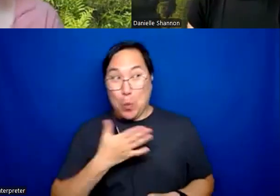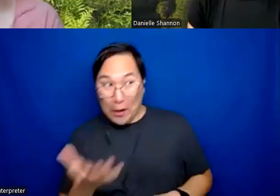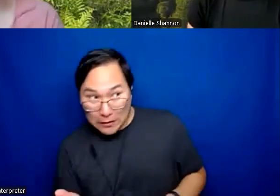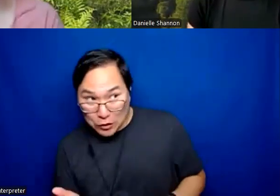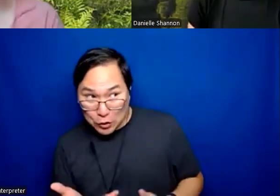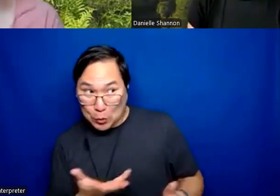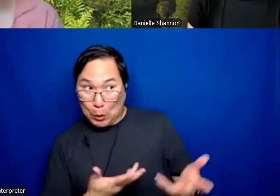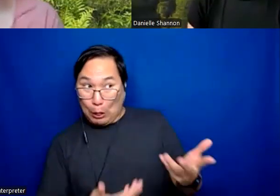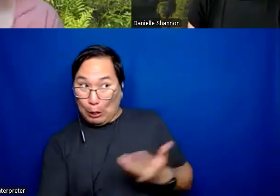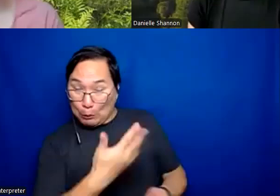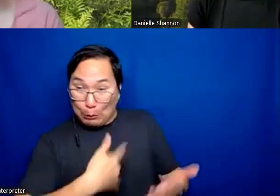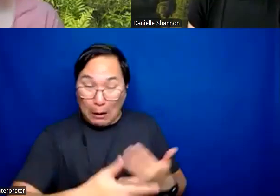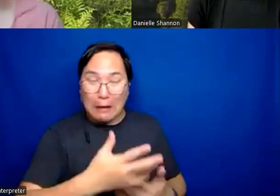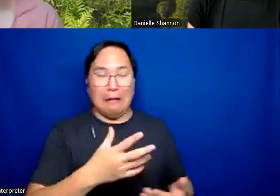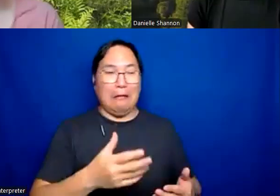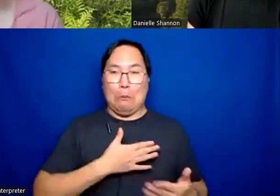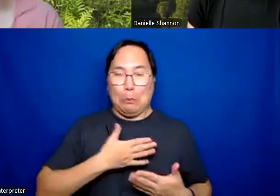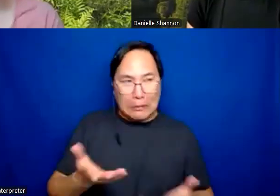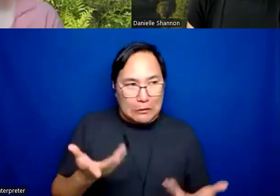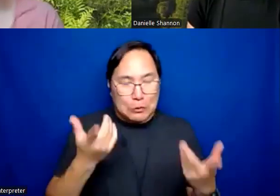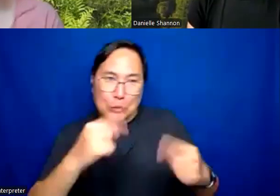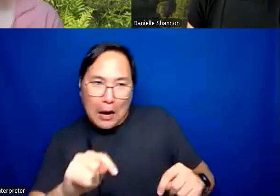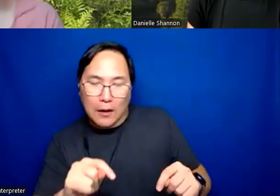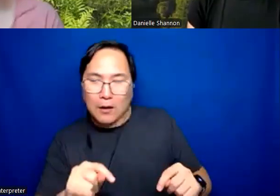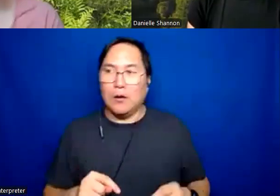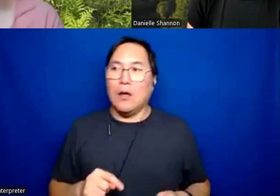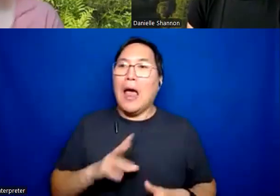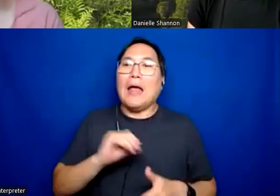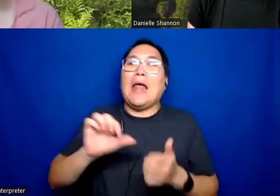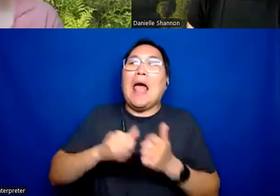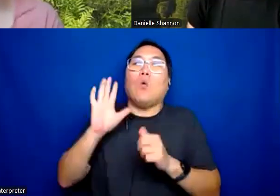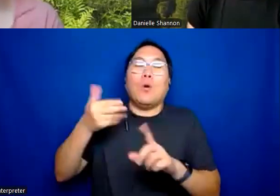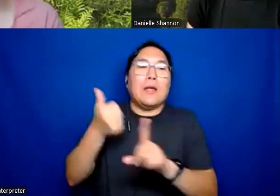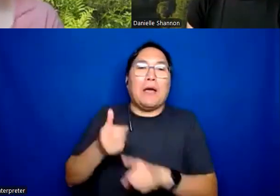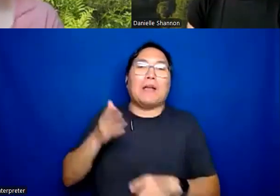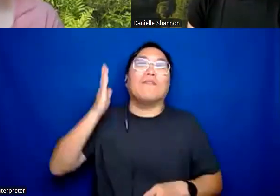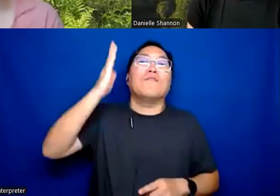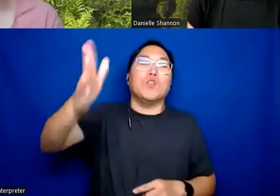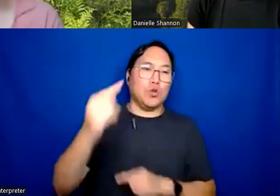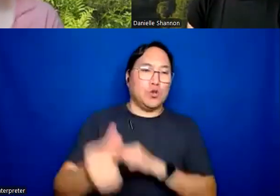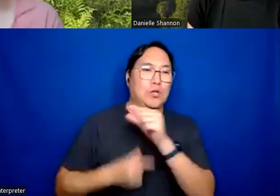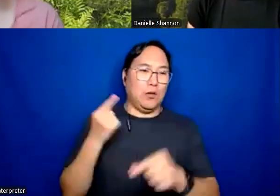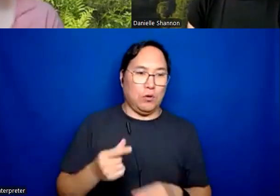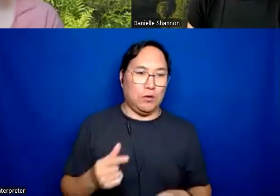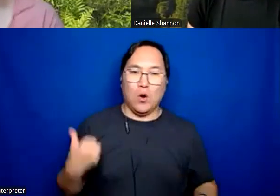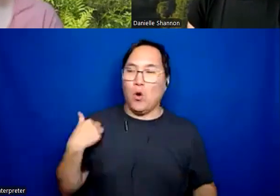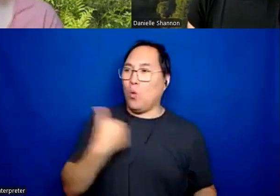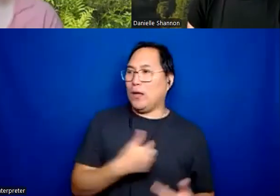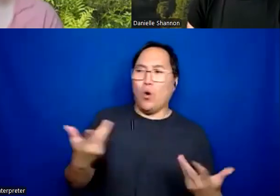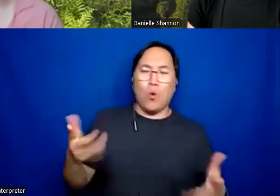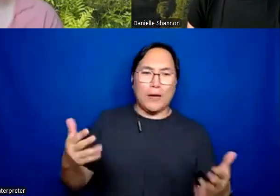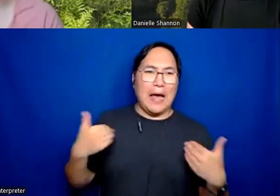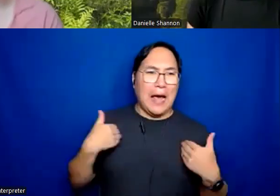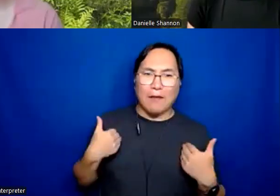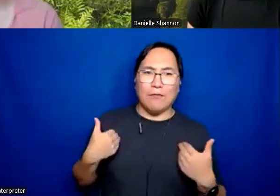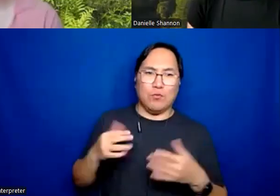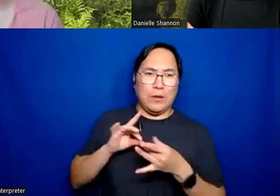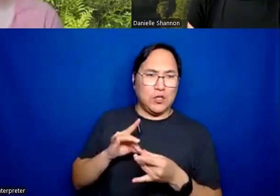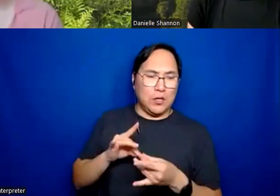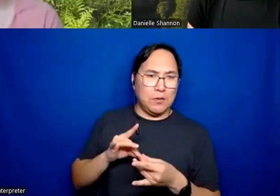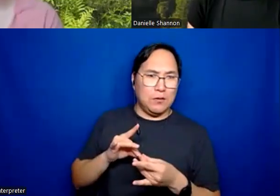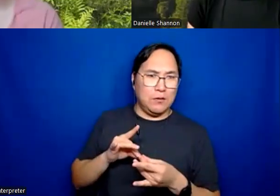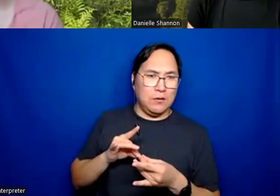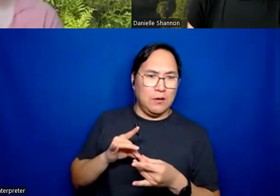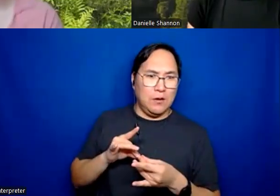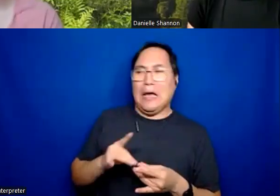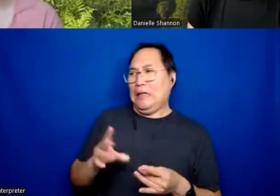places and build that relationship. What does that look like for future generations? Many of us already have these relationships. A lot of research shows that those relationships are